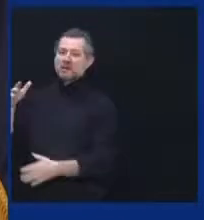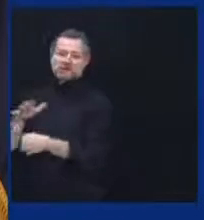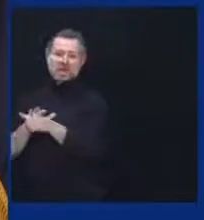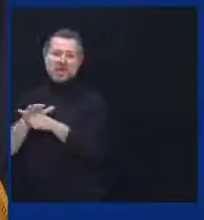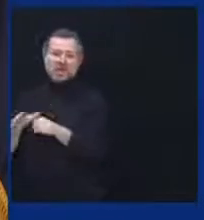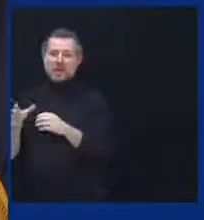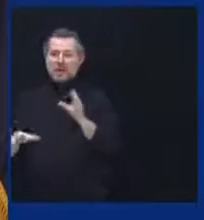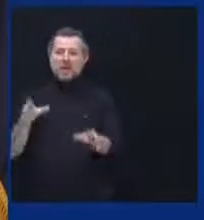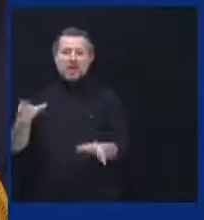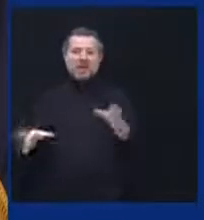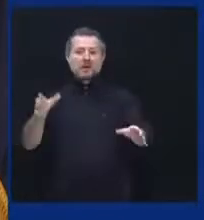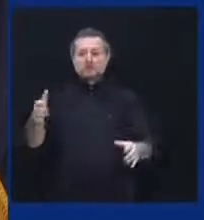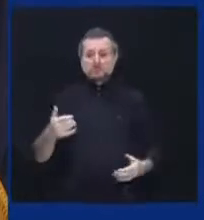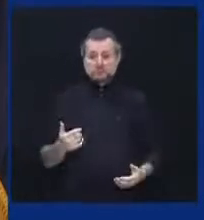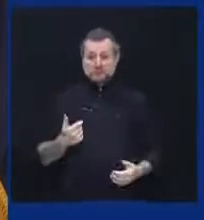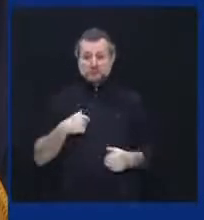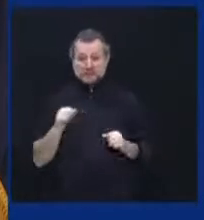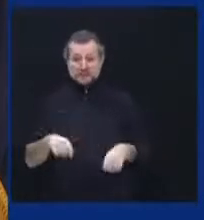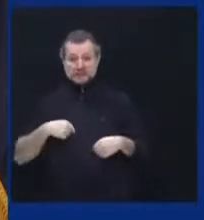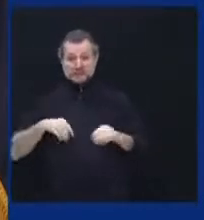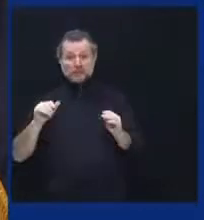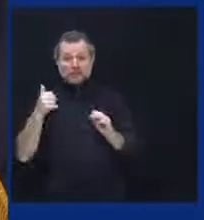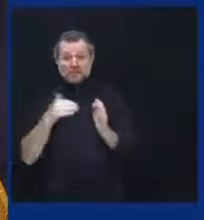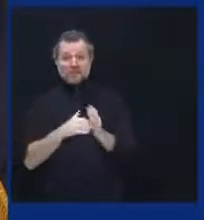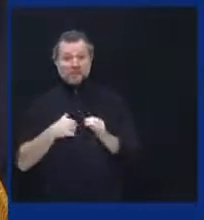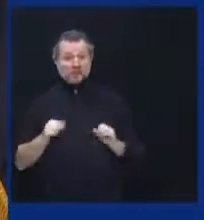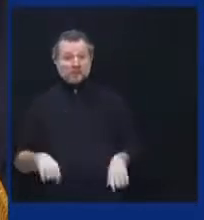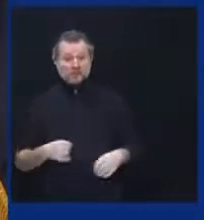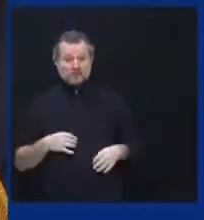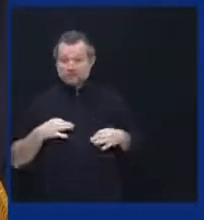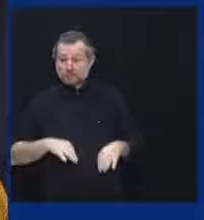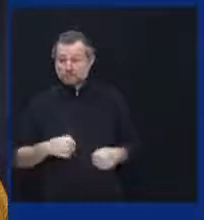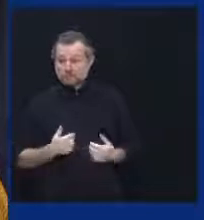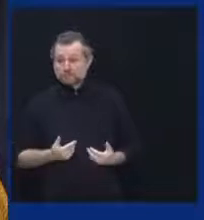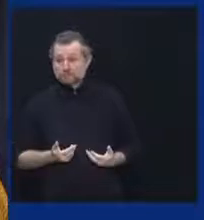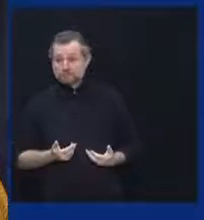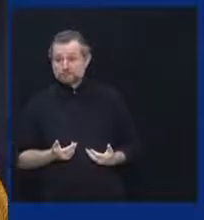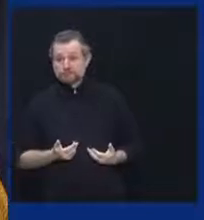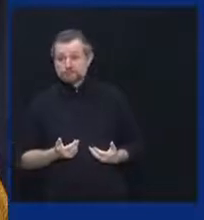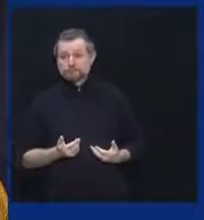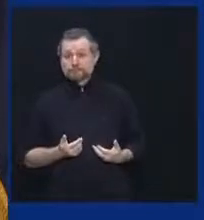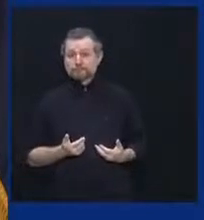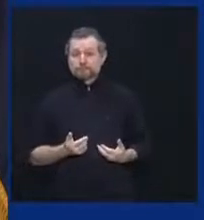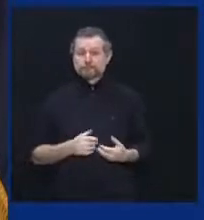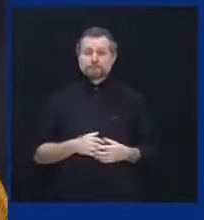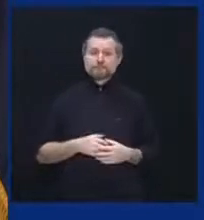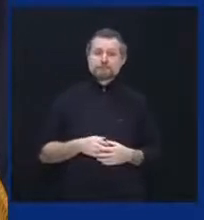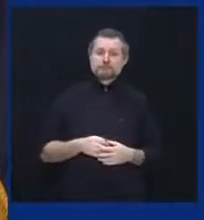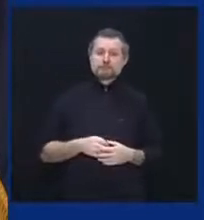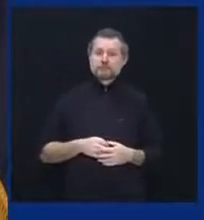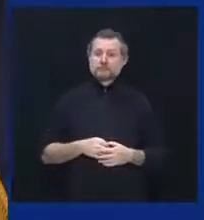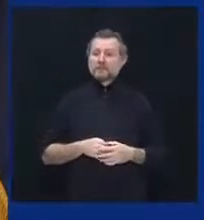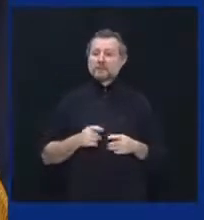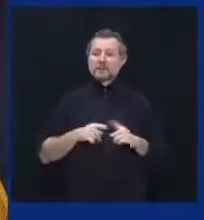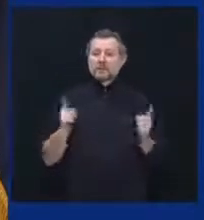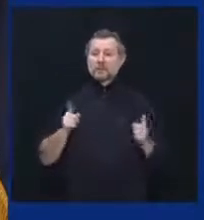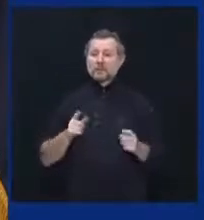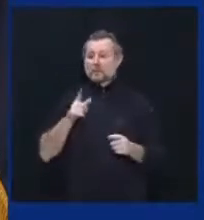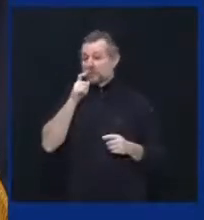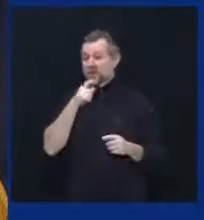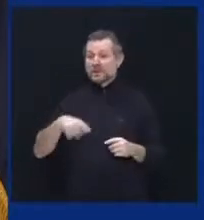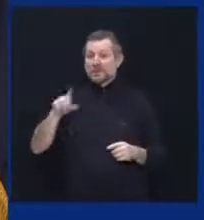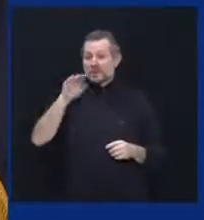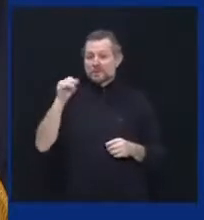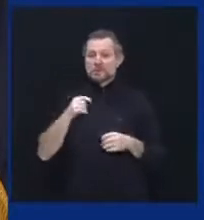I will sell you 10,000 ventilators. But they came too late.